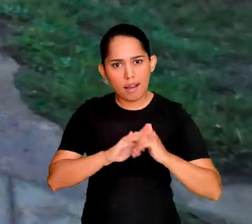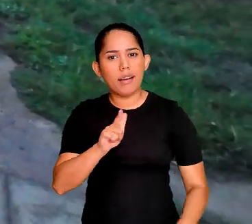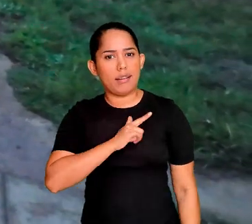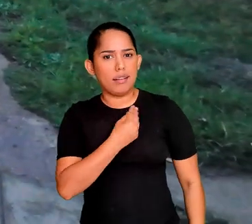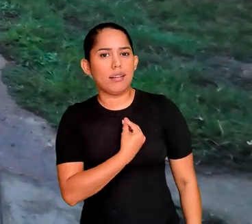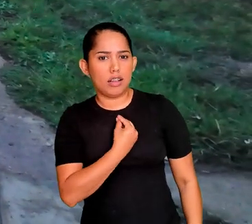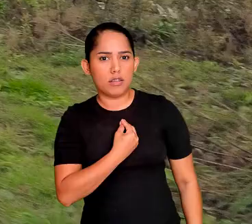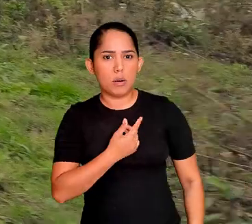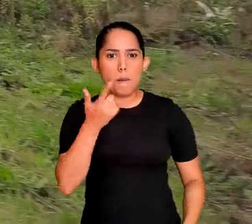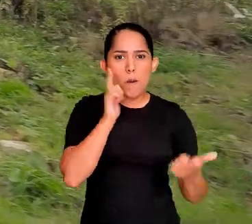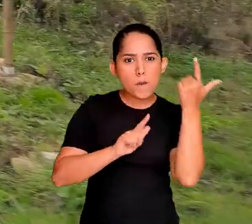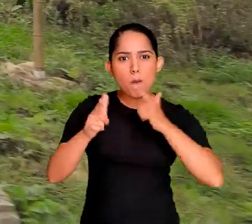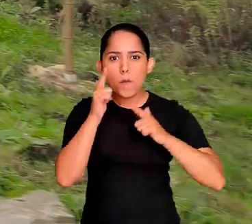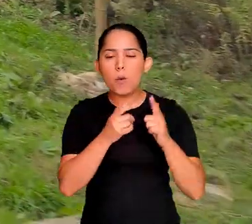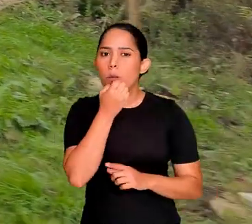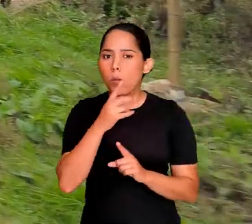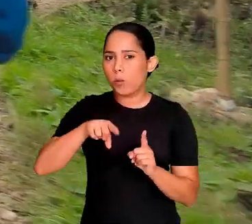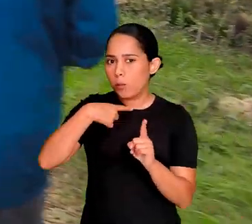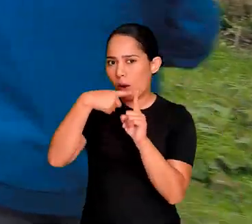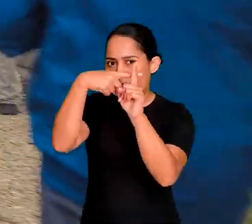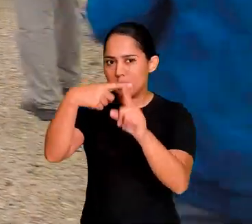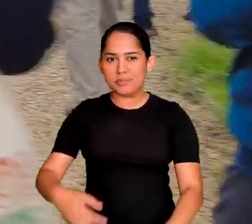elas dão resultados, que são muito positivos.